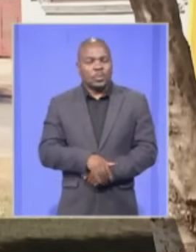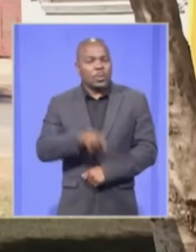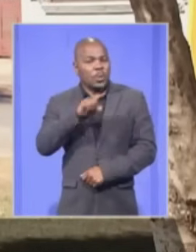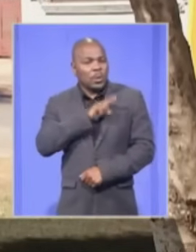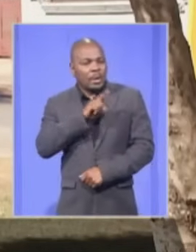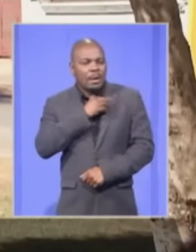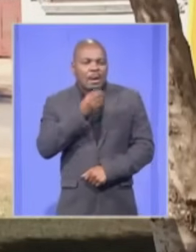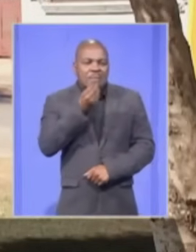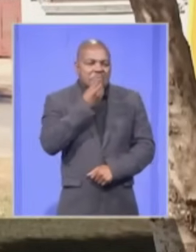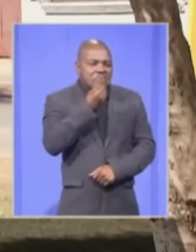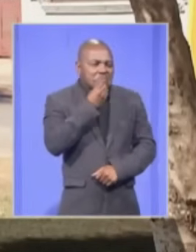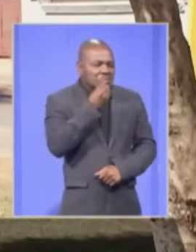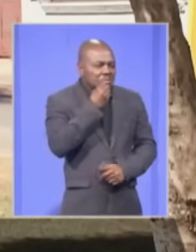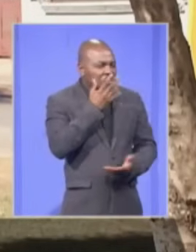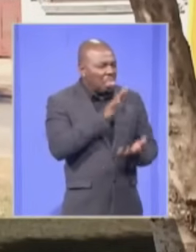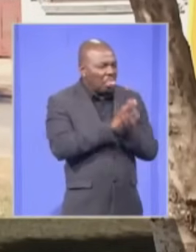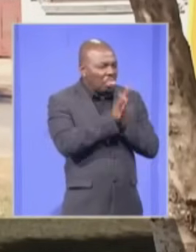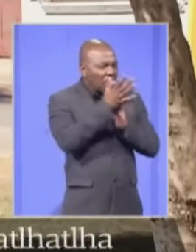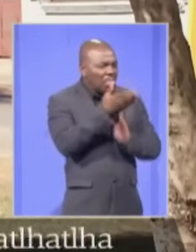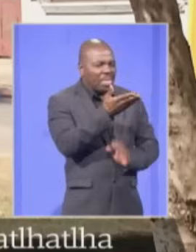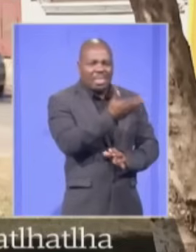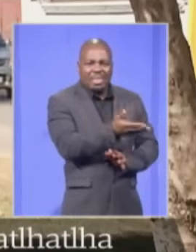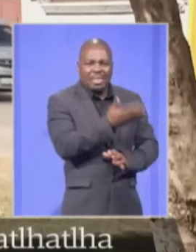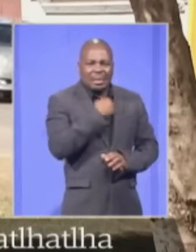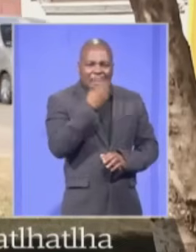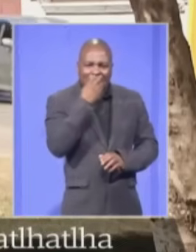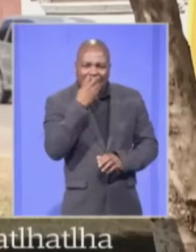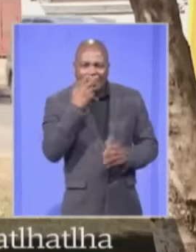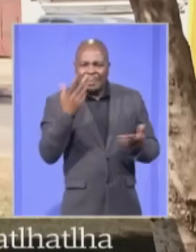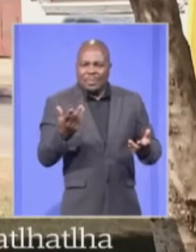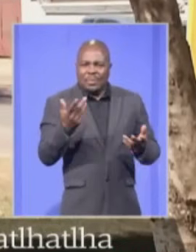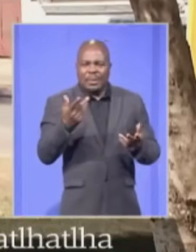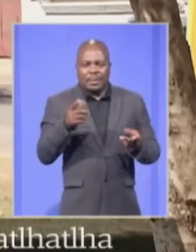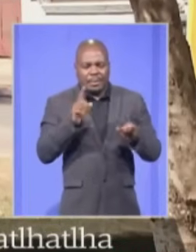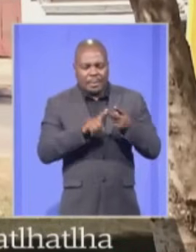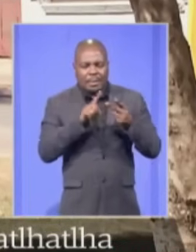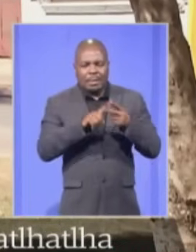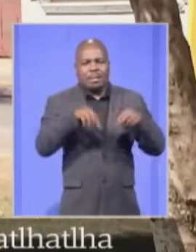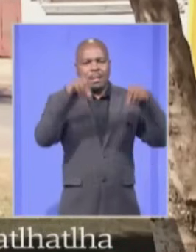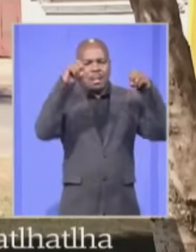di a bola and plus ga gona di light